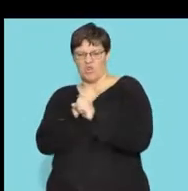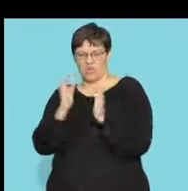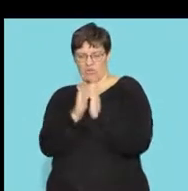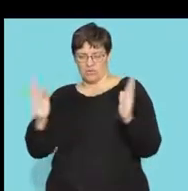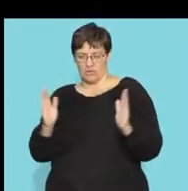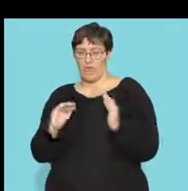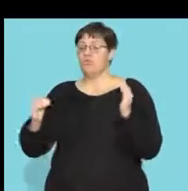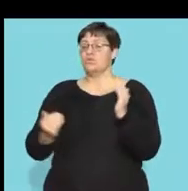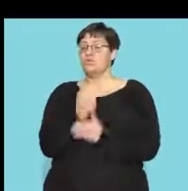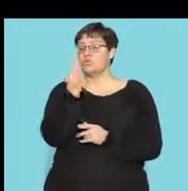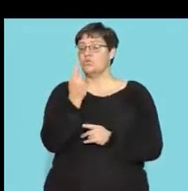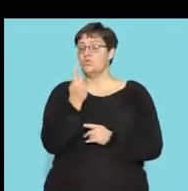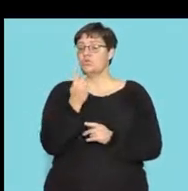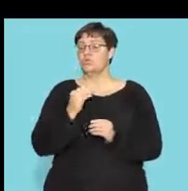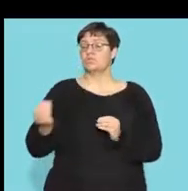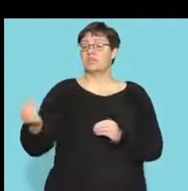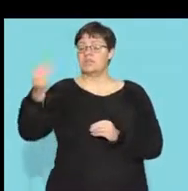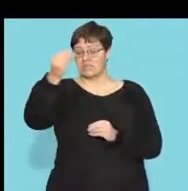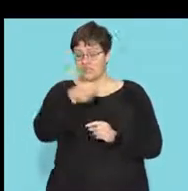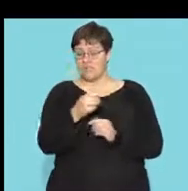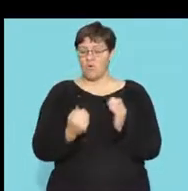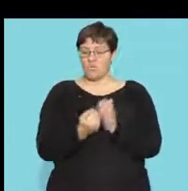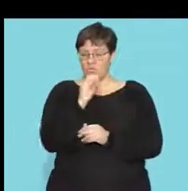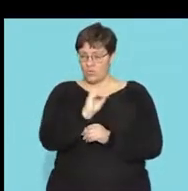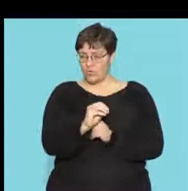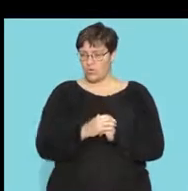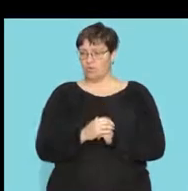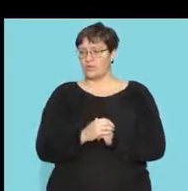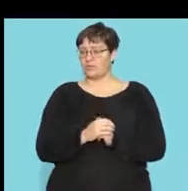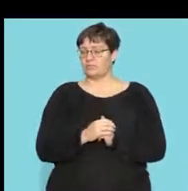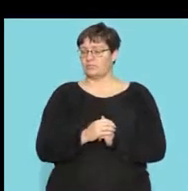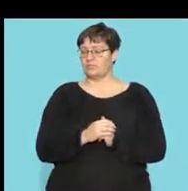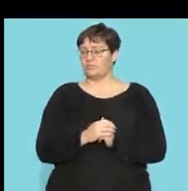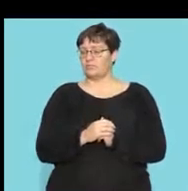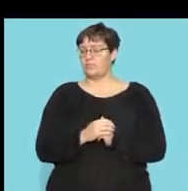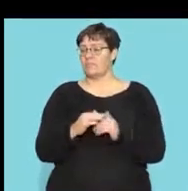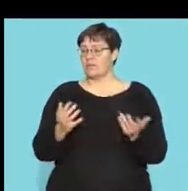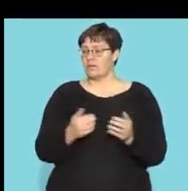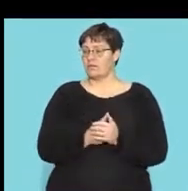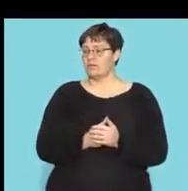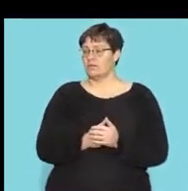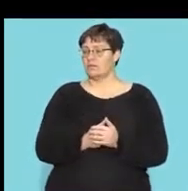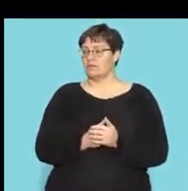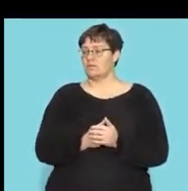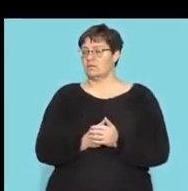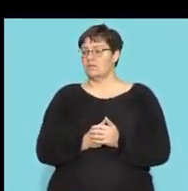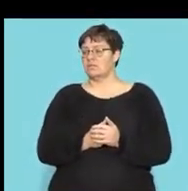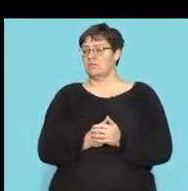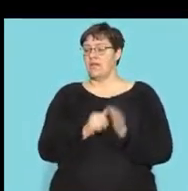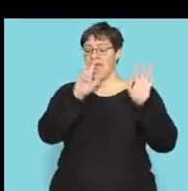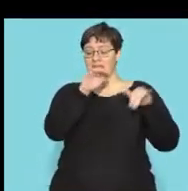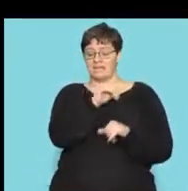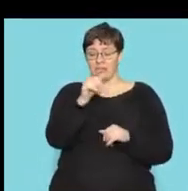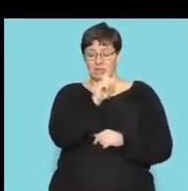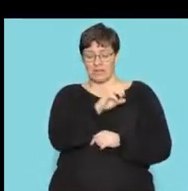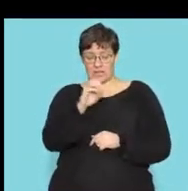be 30,000 times the 8%, which is 8 over 100, 8 divided by 100 times 4, because